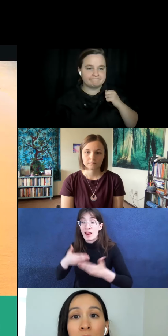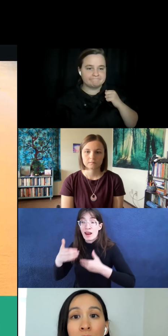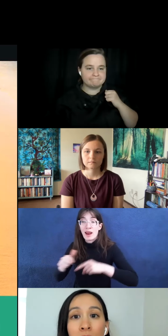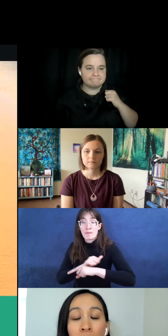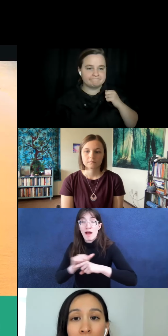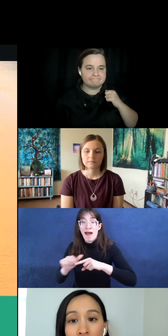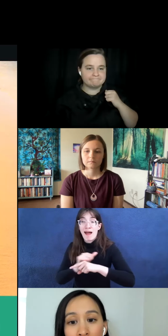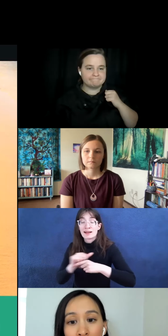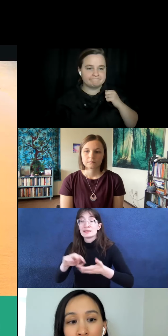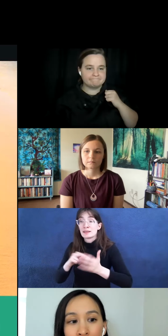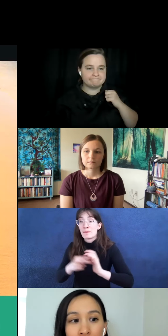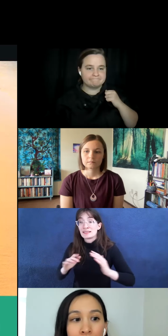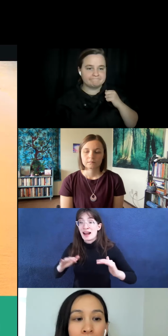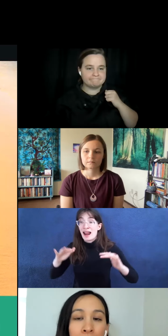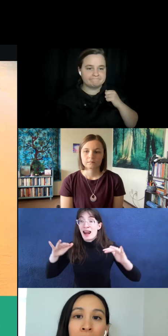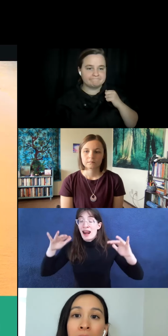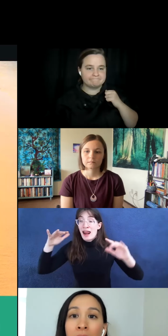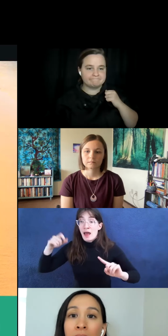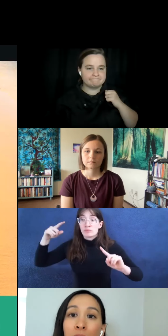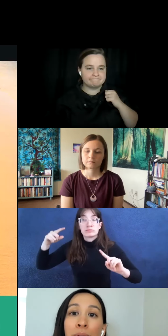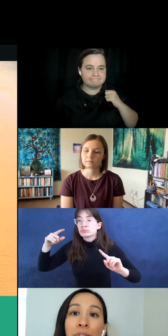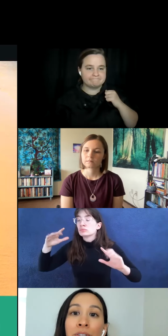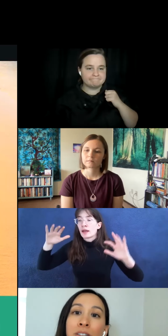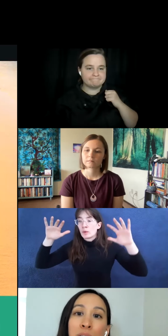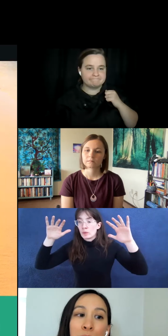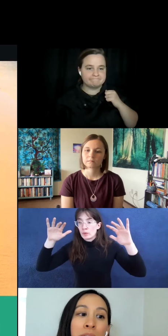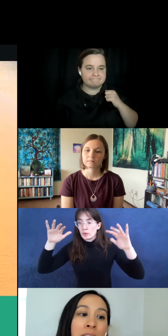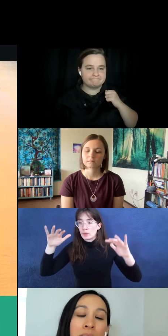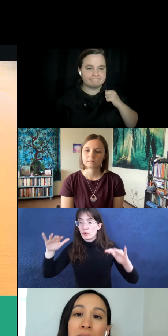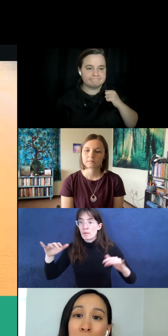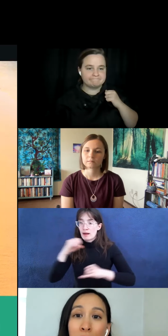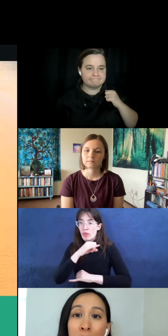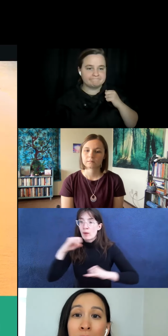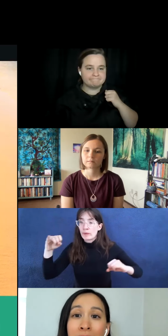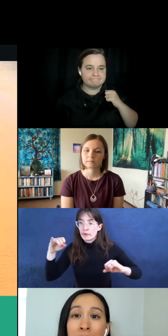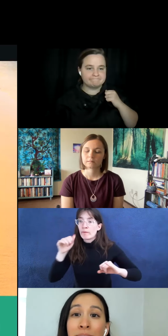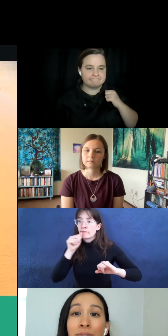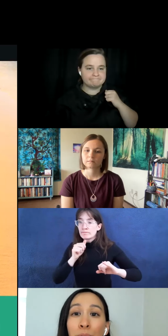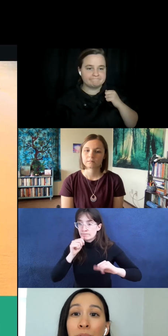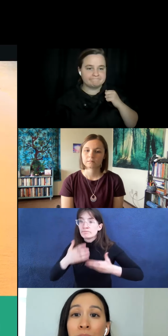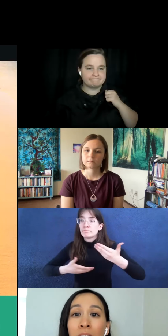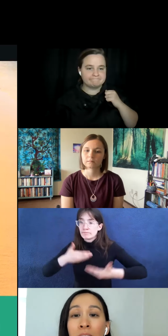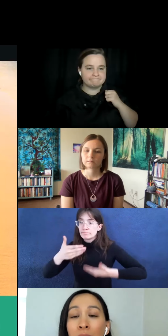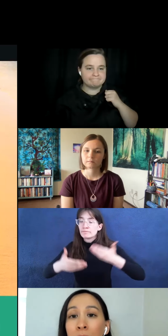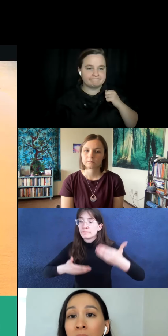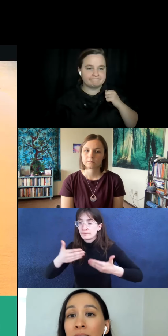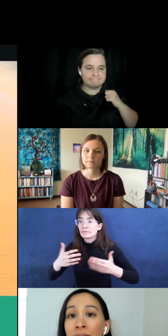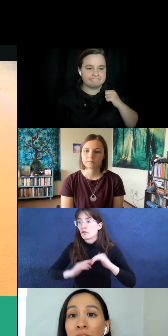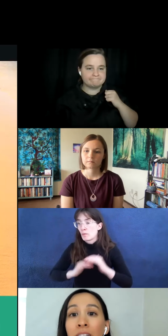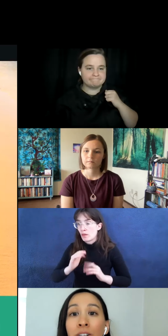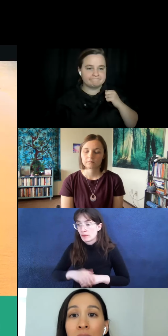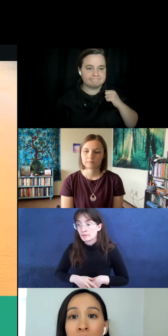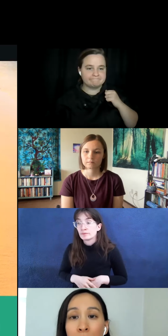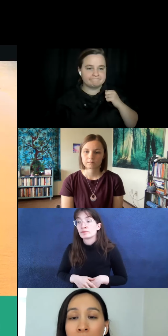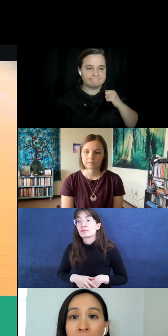in our window of tolerance. And the hope for this too is that it's something you can practice before you might feel